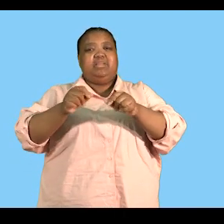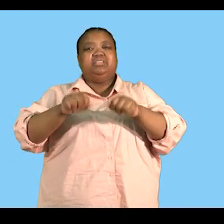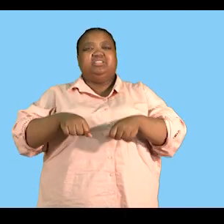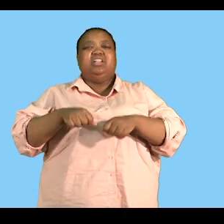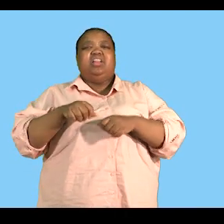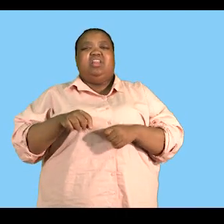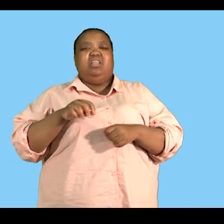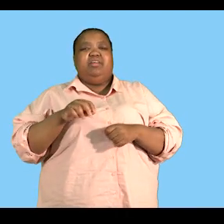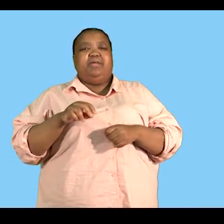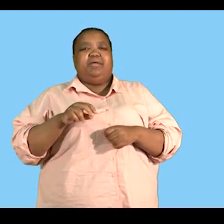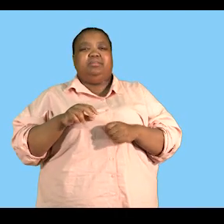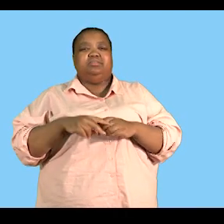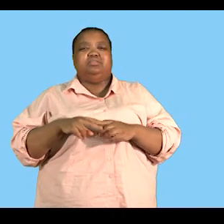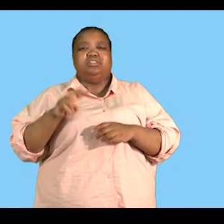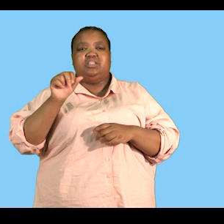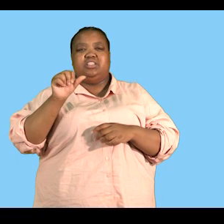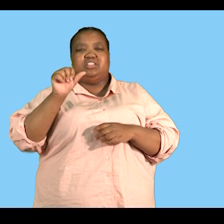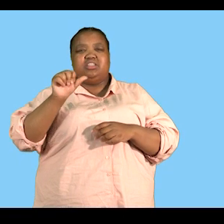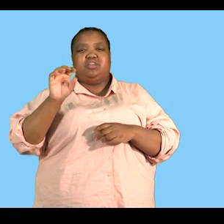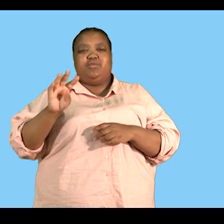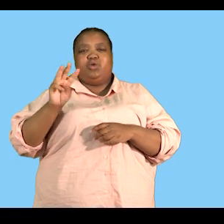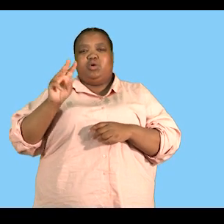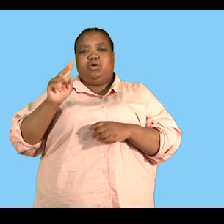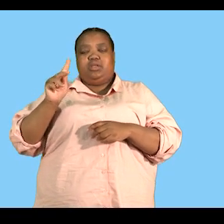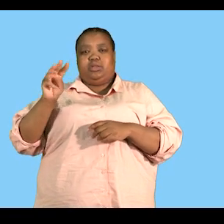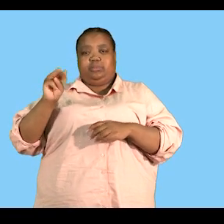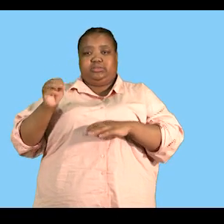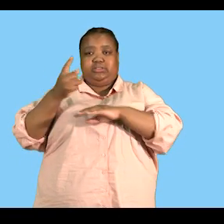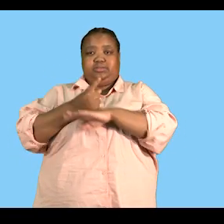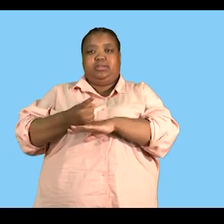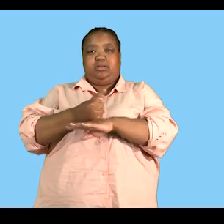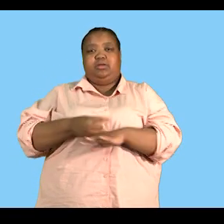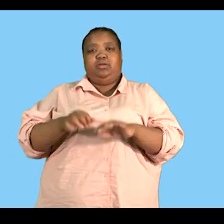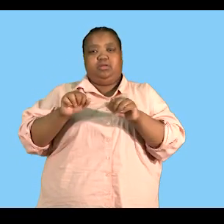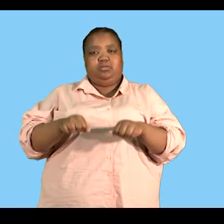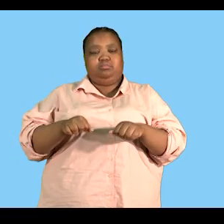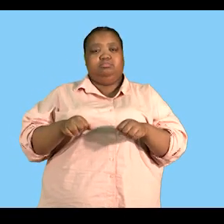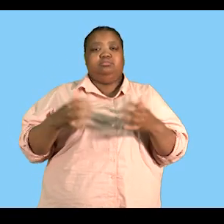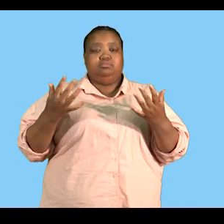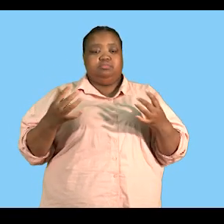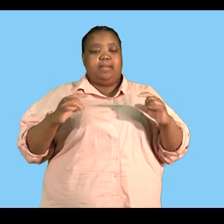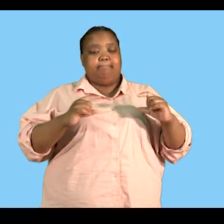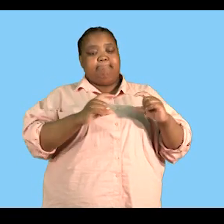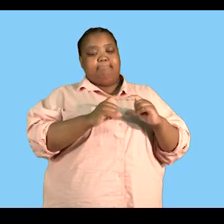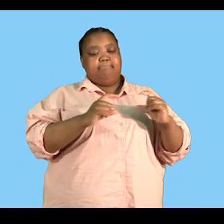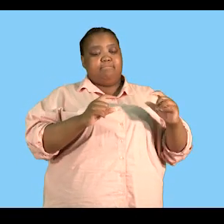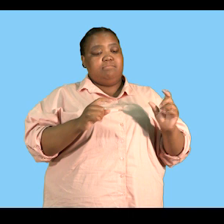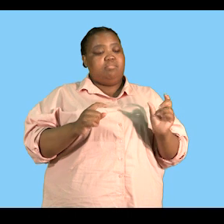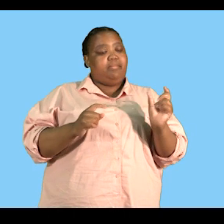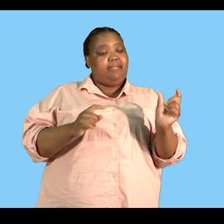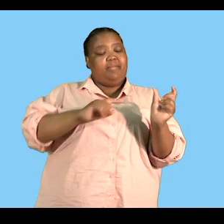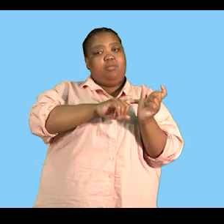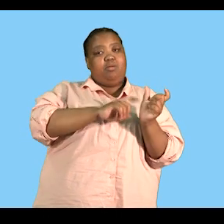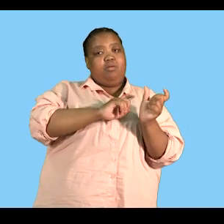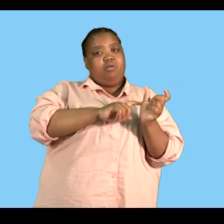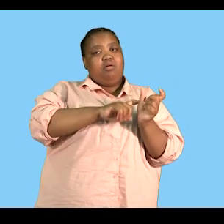20 tons. Now, that is some of the information given to us. Then we also have a bar scale,